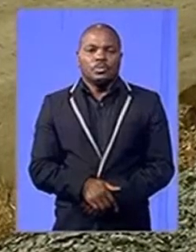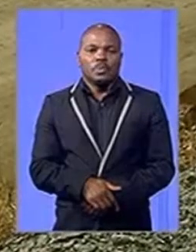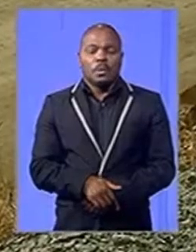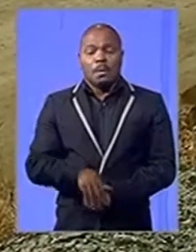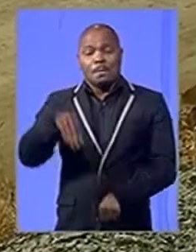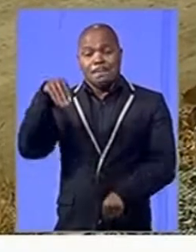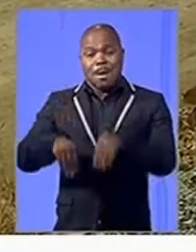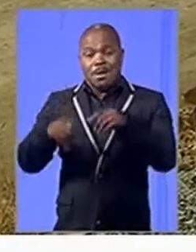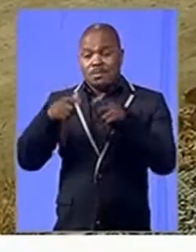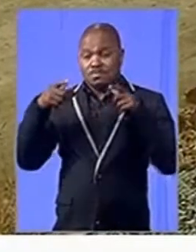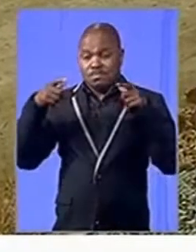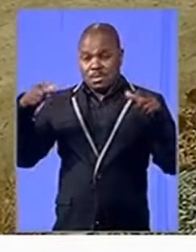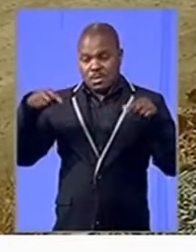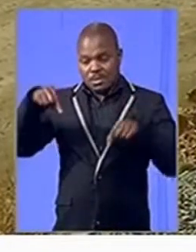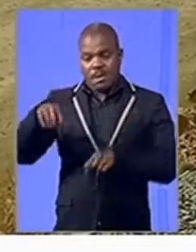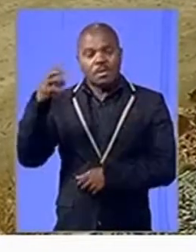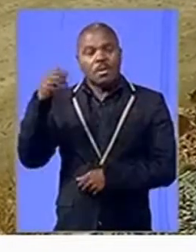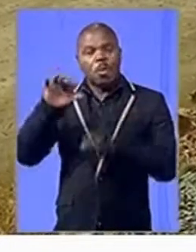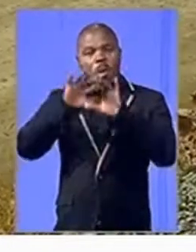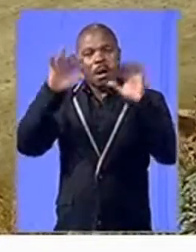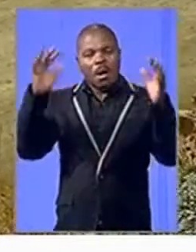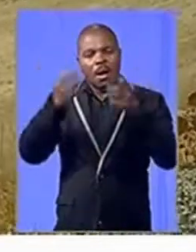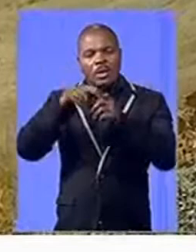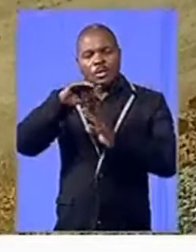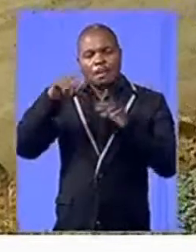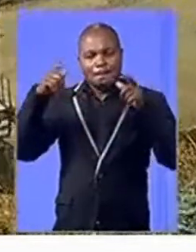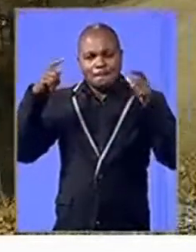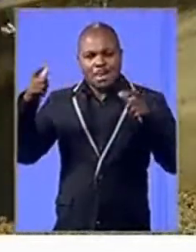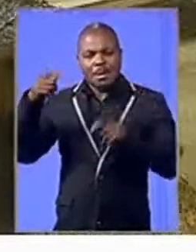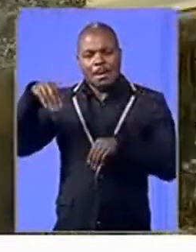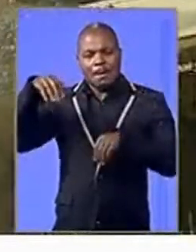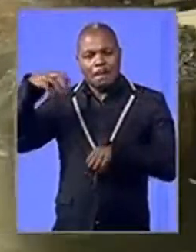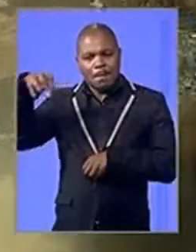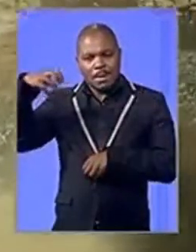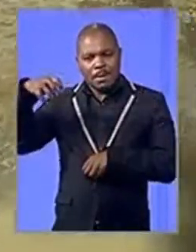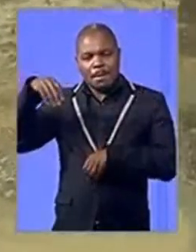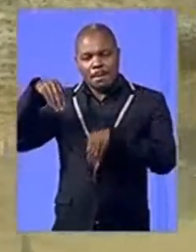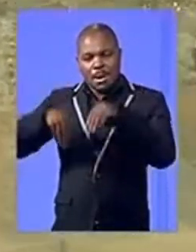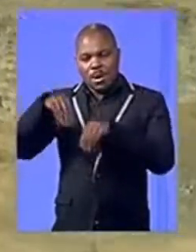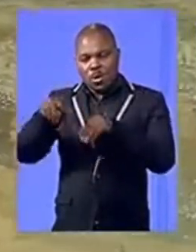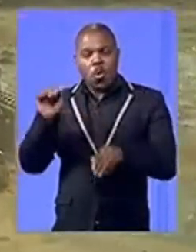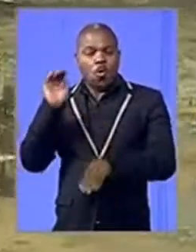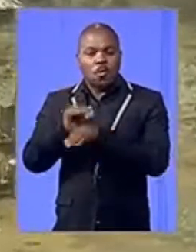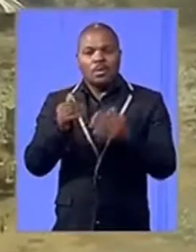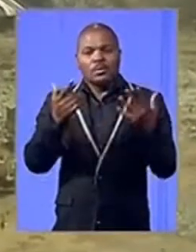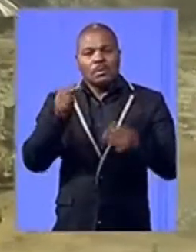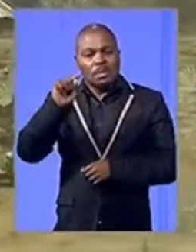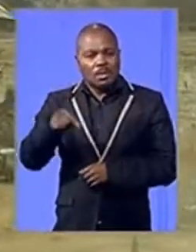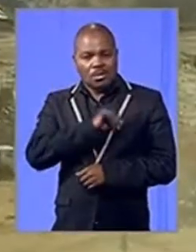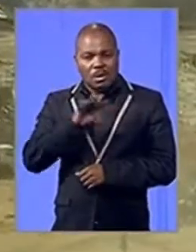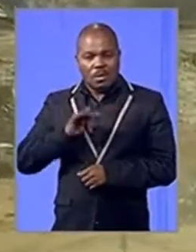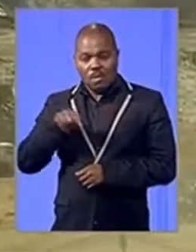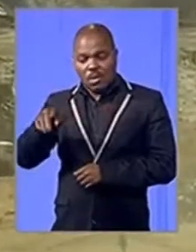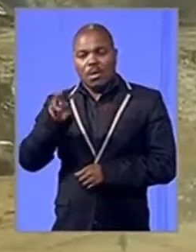Morafo o moholohadi wa polatinamo lefatsheng o basebeletsi ba ona ba fetang dikete tse supileng. Morafo wa polatinamo